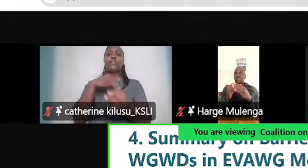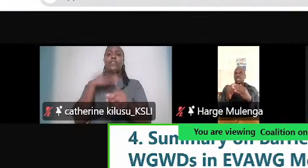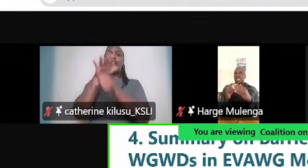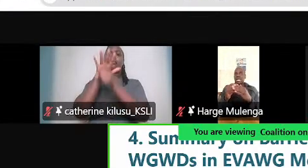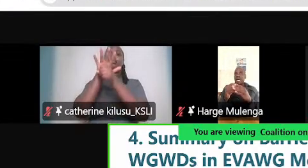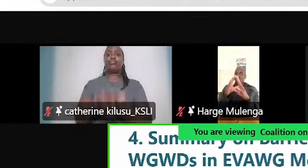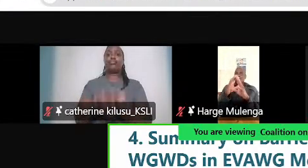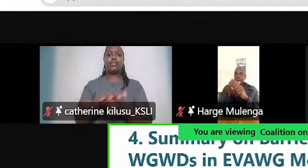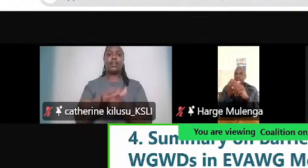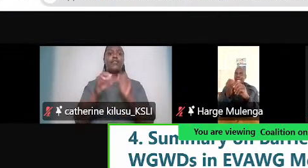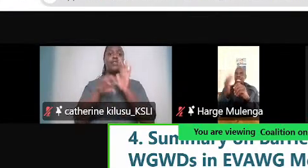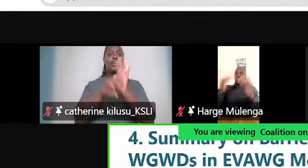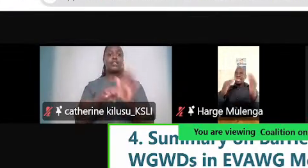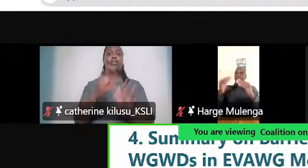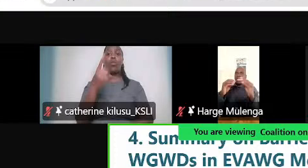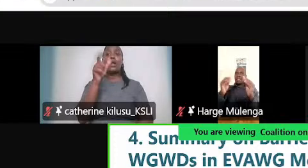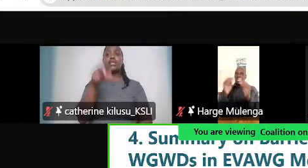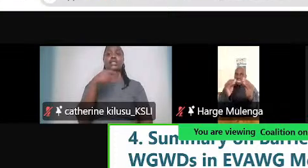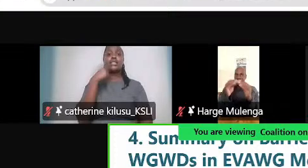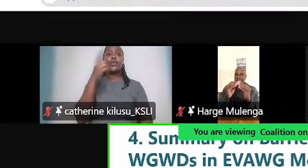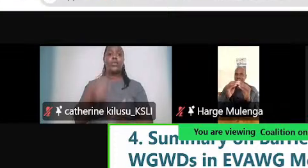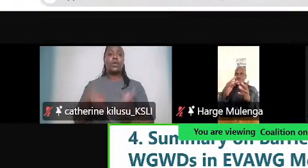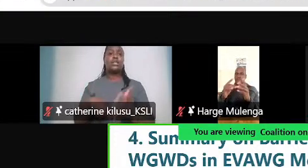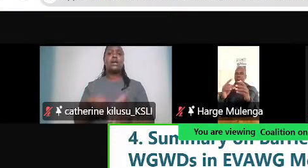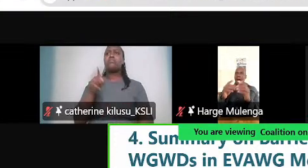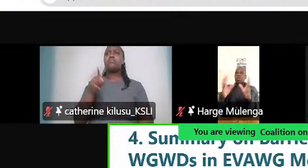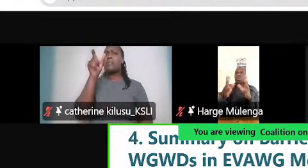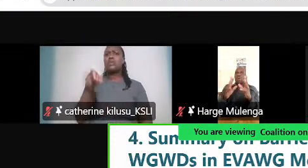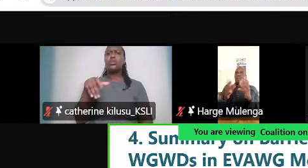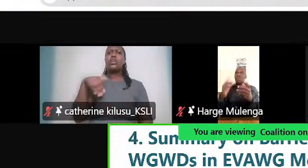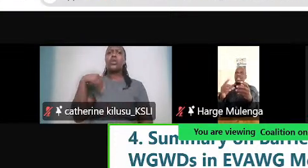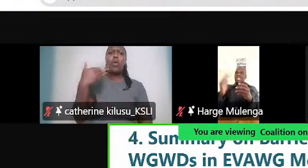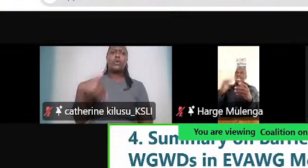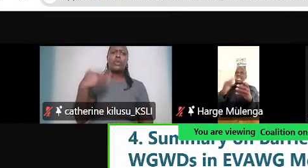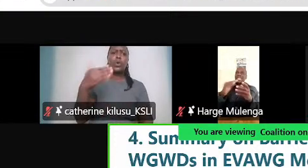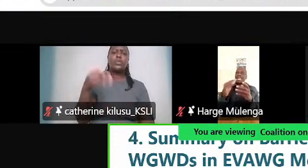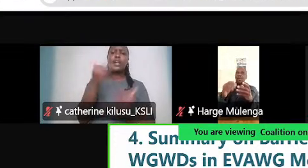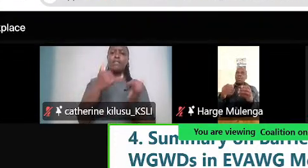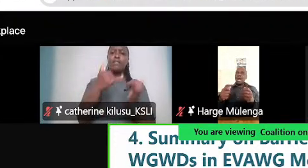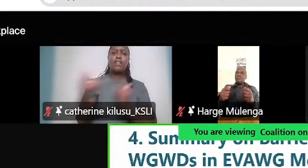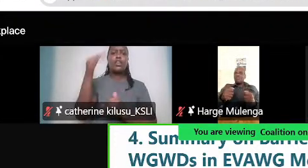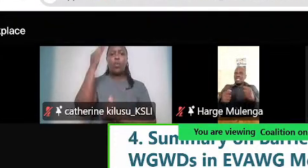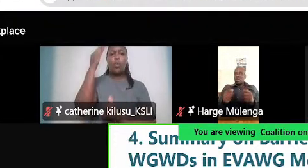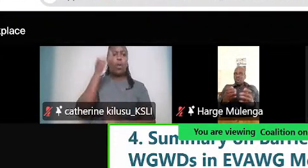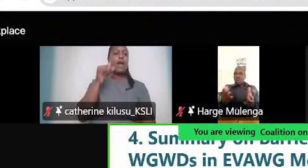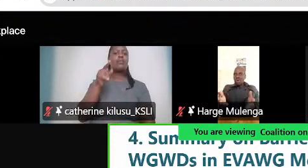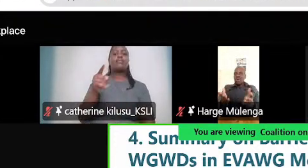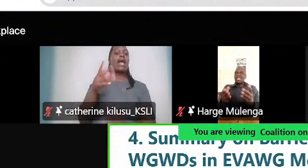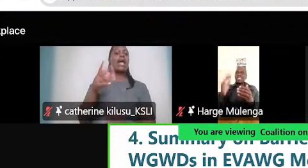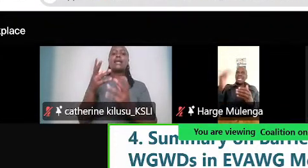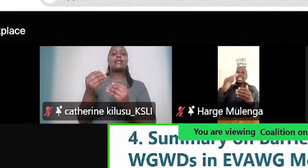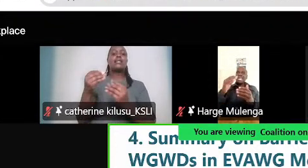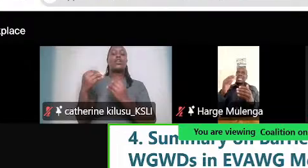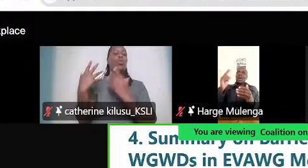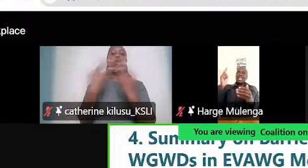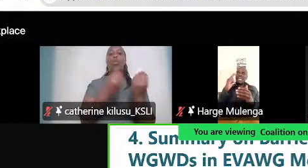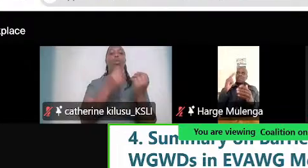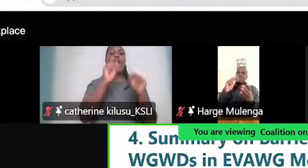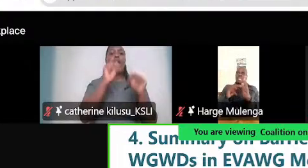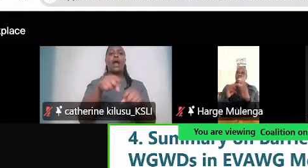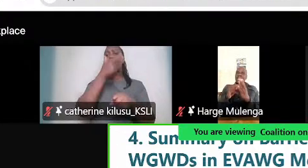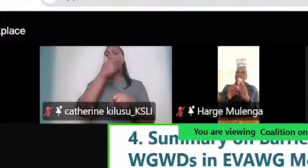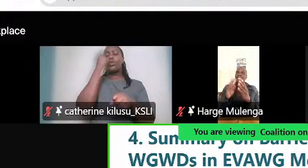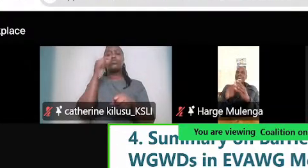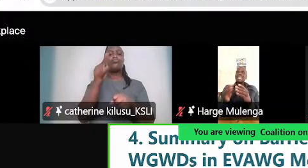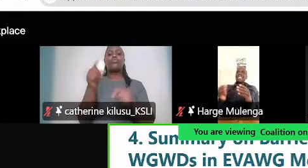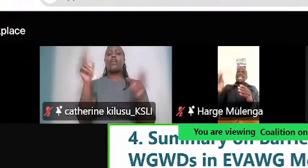saying, so and so is always invited because she can easily go. She's known. So that is a barrier. Thank